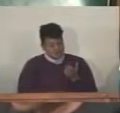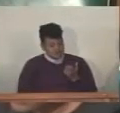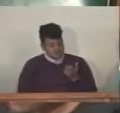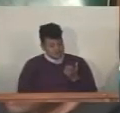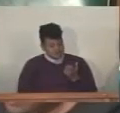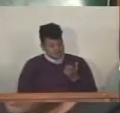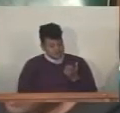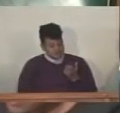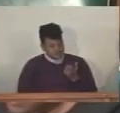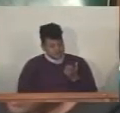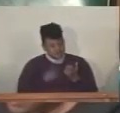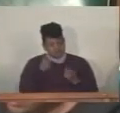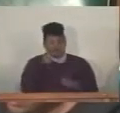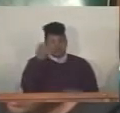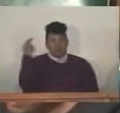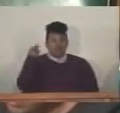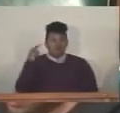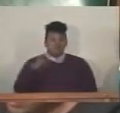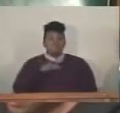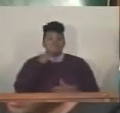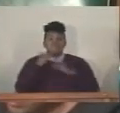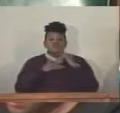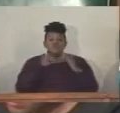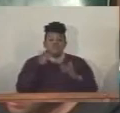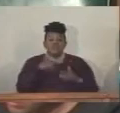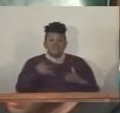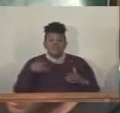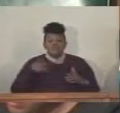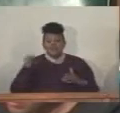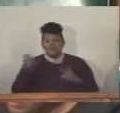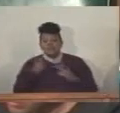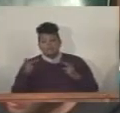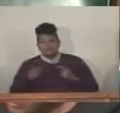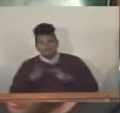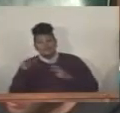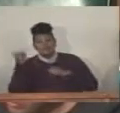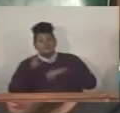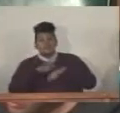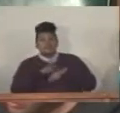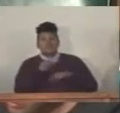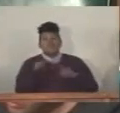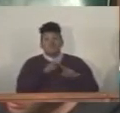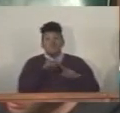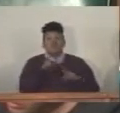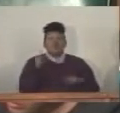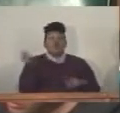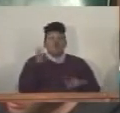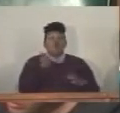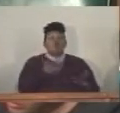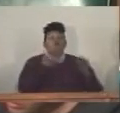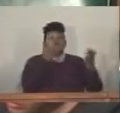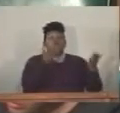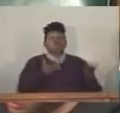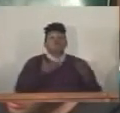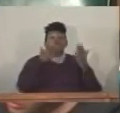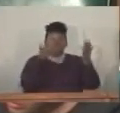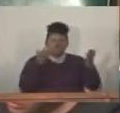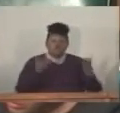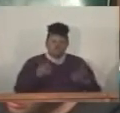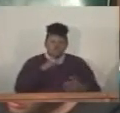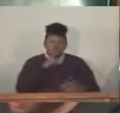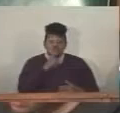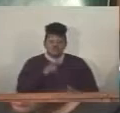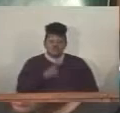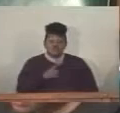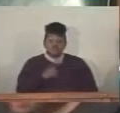I'm noting when processes are being changed, when you're entering into a new way of doing things,